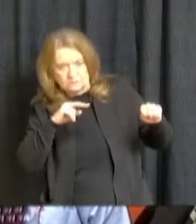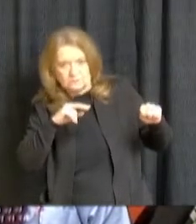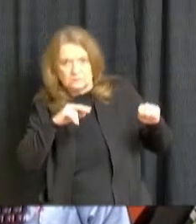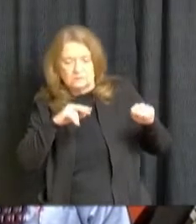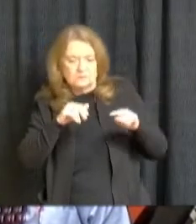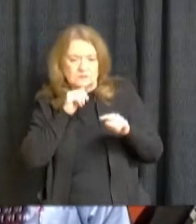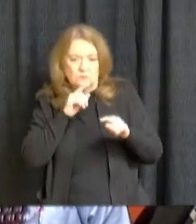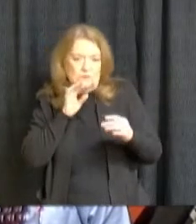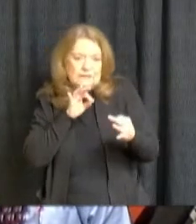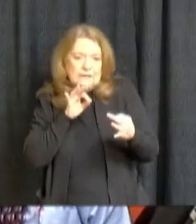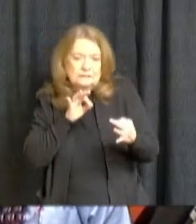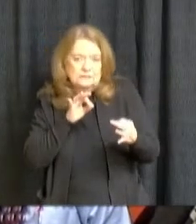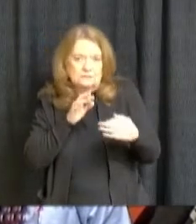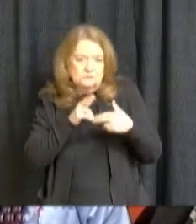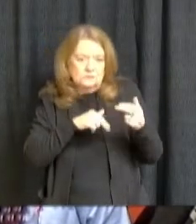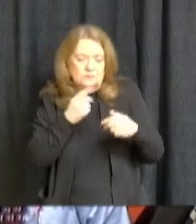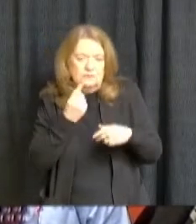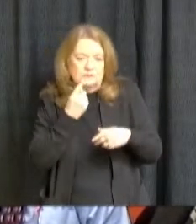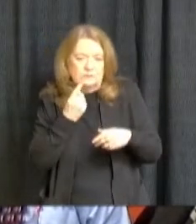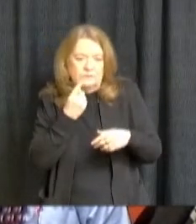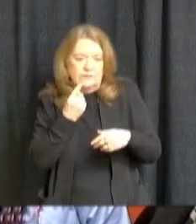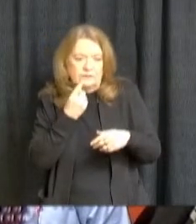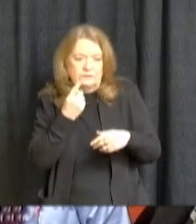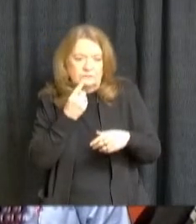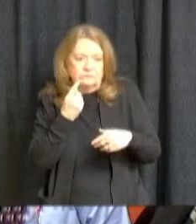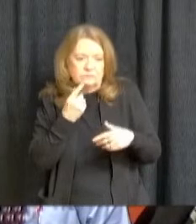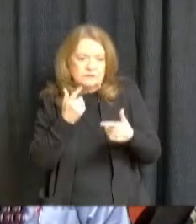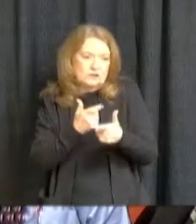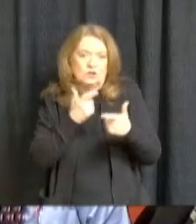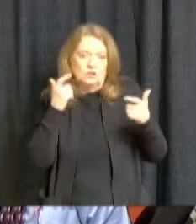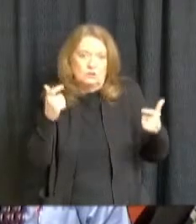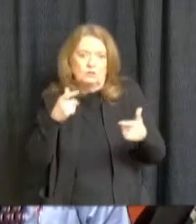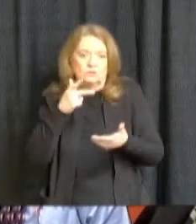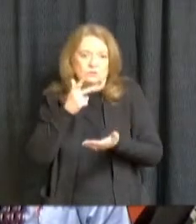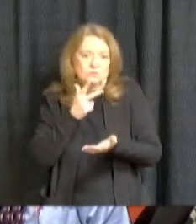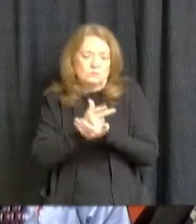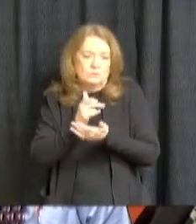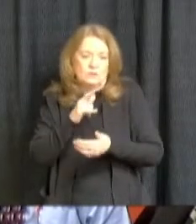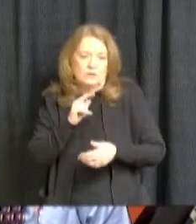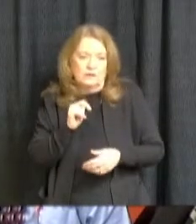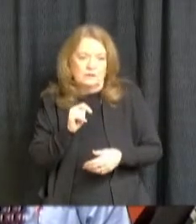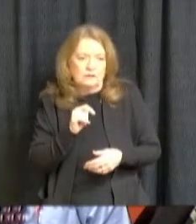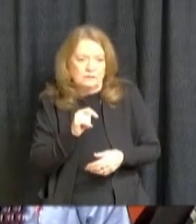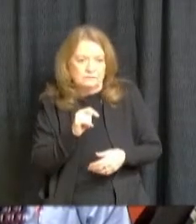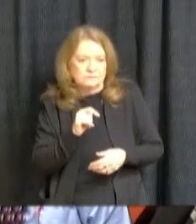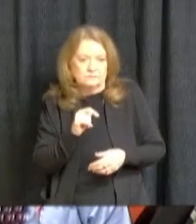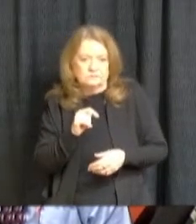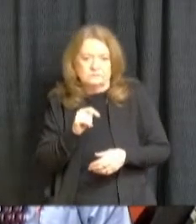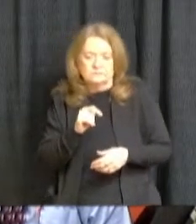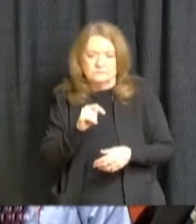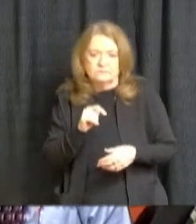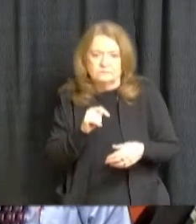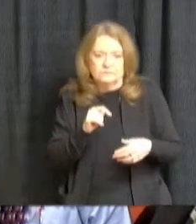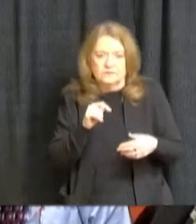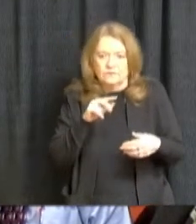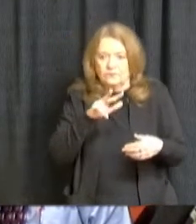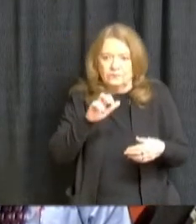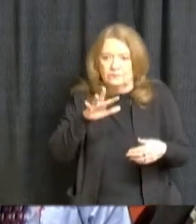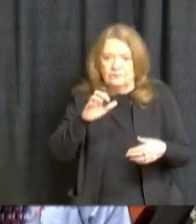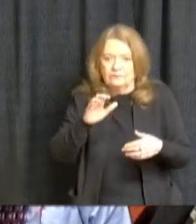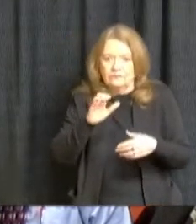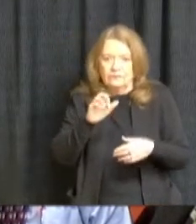not really ideal to build something in a large parking lot of, let's say, 300 to 500 cars if it was